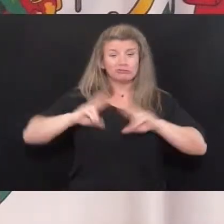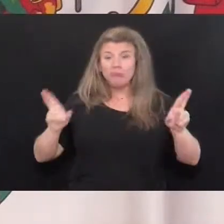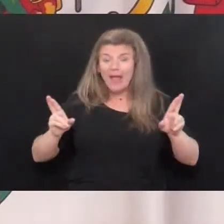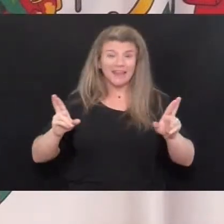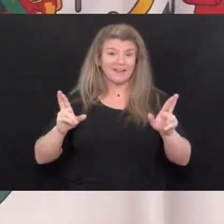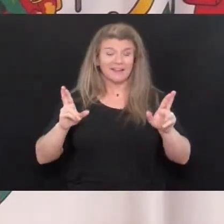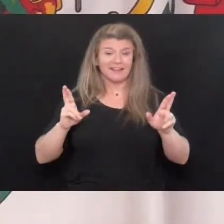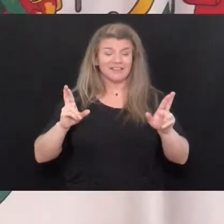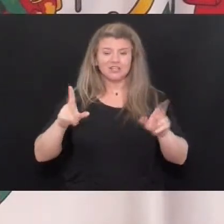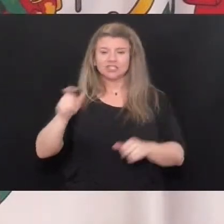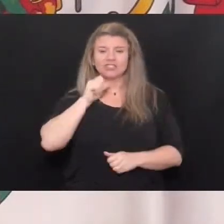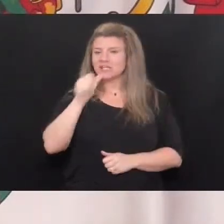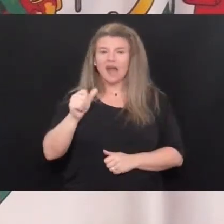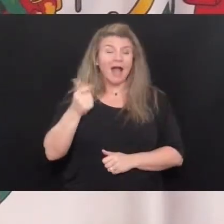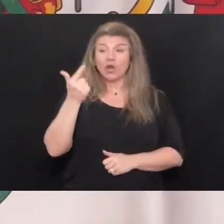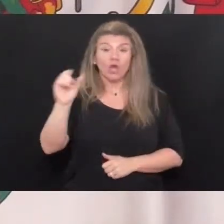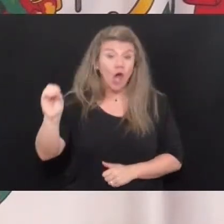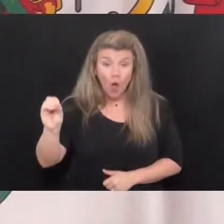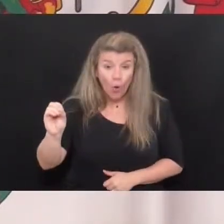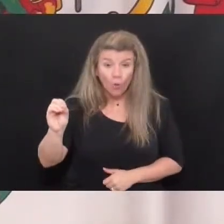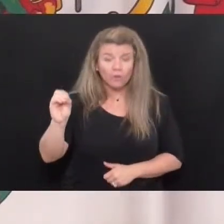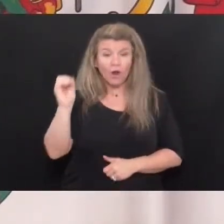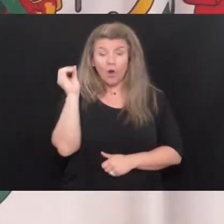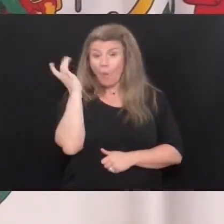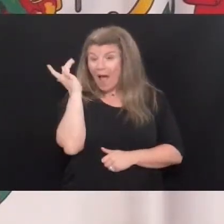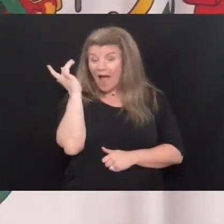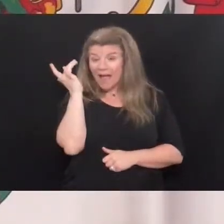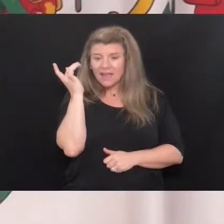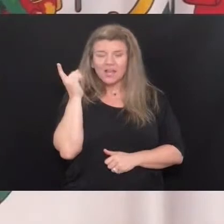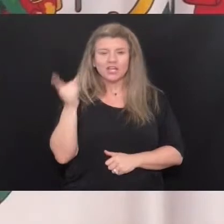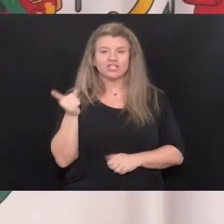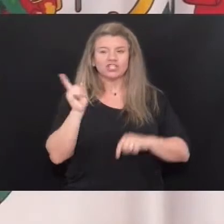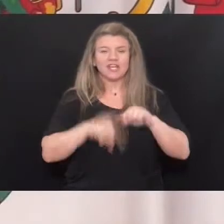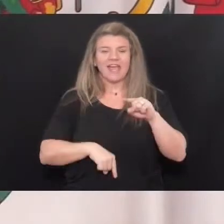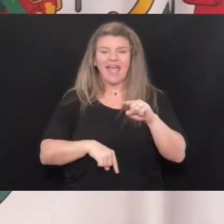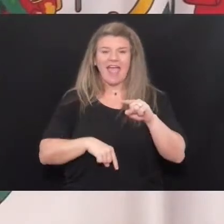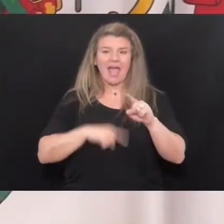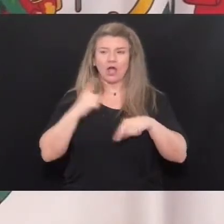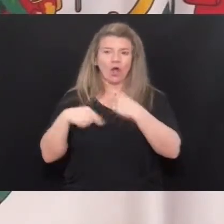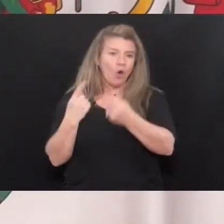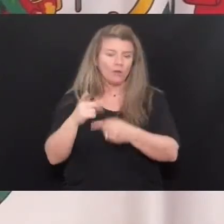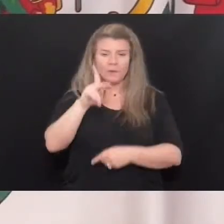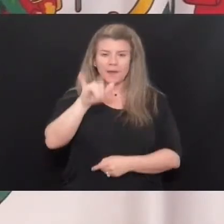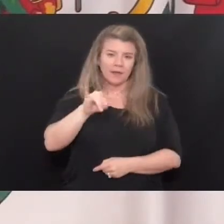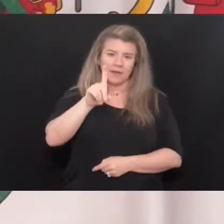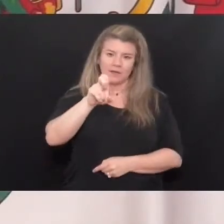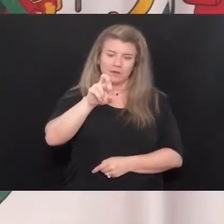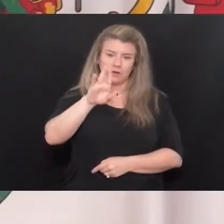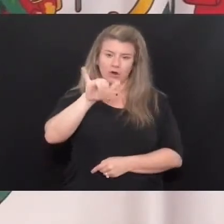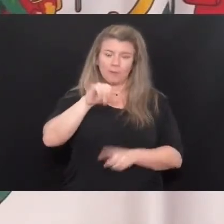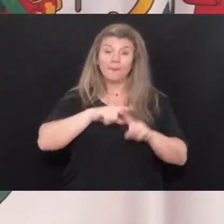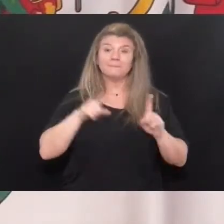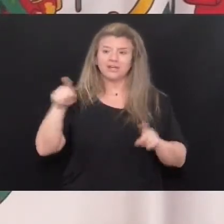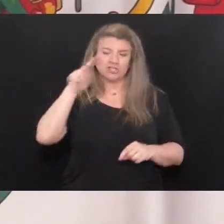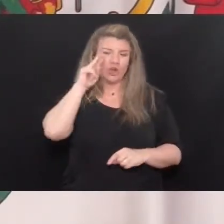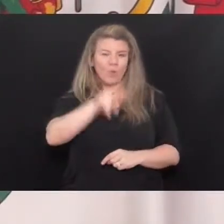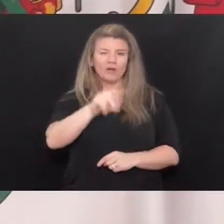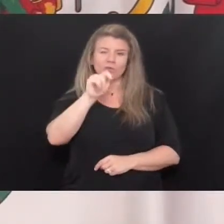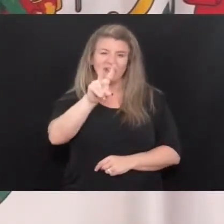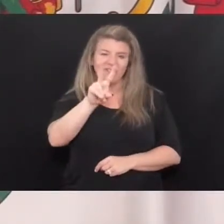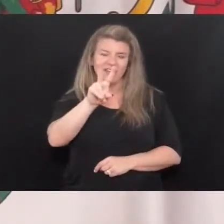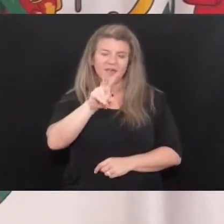go. She's not going to go because she can't quite go to the Kentucky Derby right yet, but she's watching on